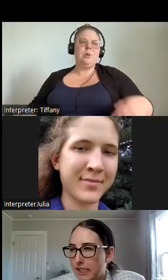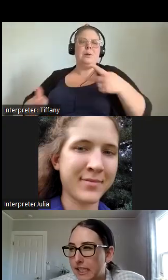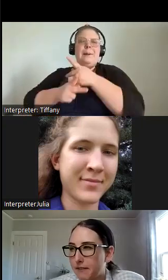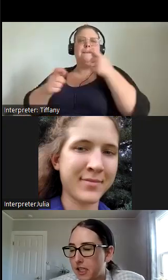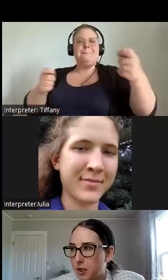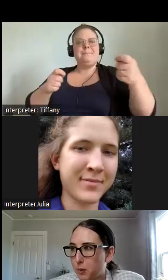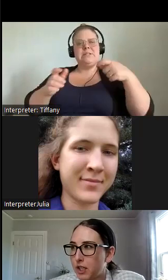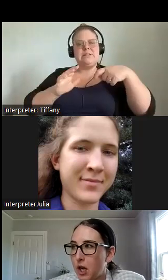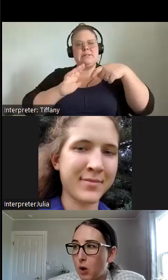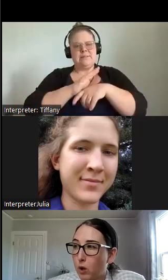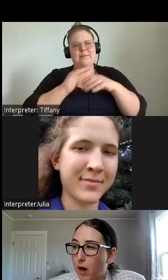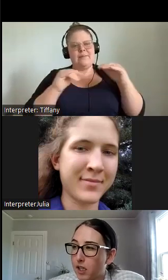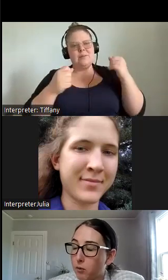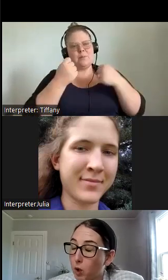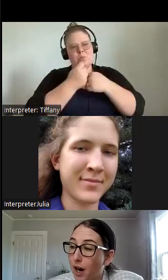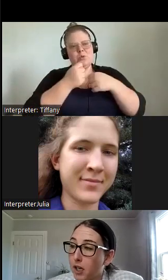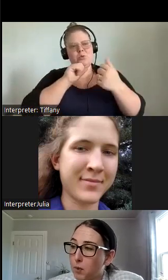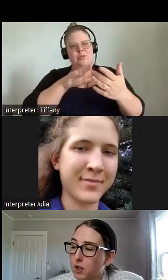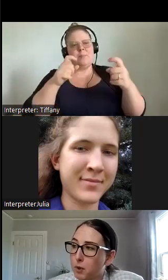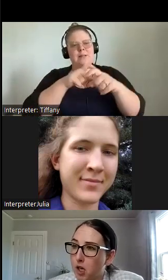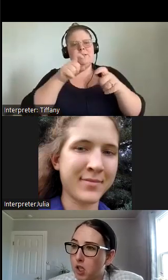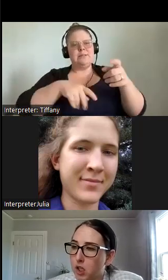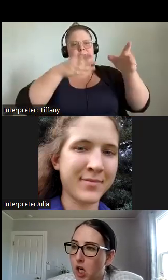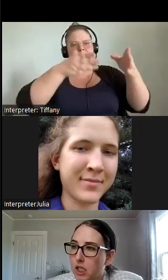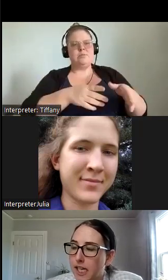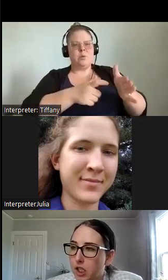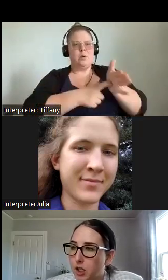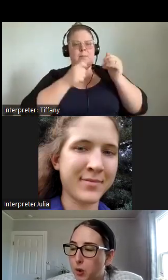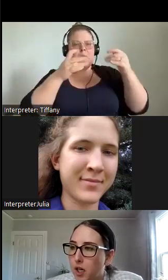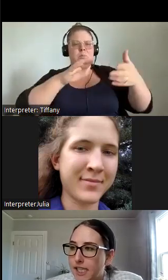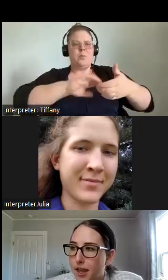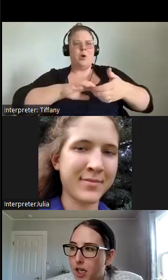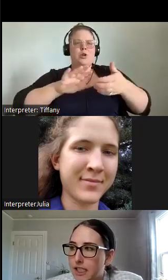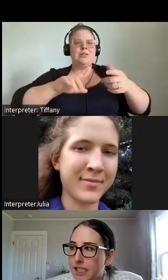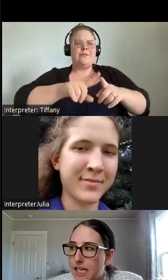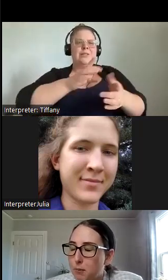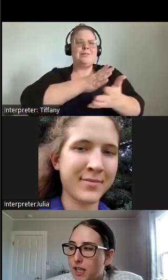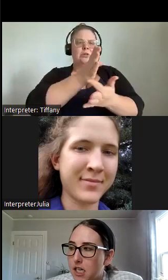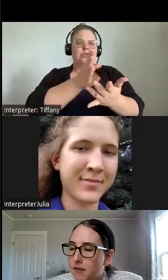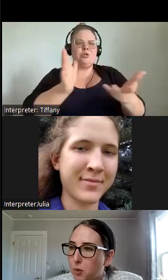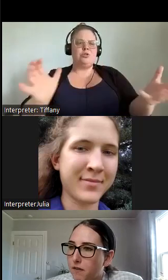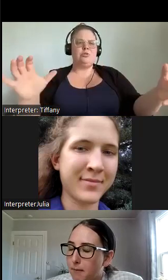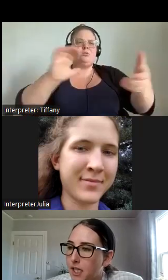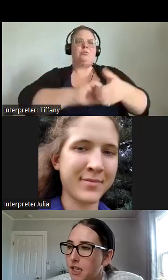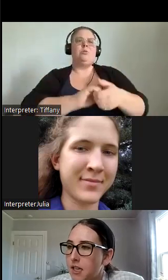the complex needs of individuals, requiring multiple partners across sectors to work together as a team with the individual and family.